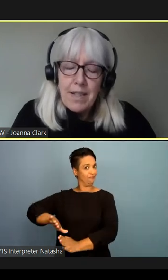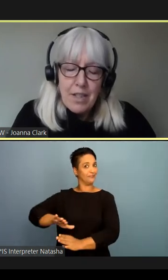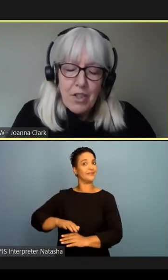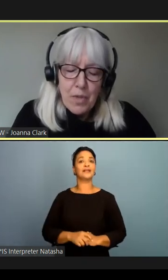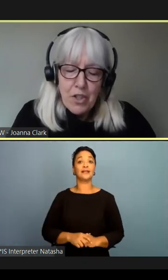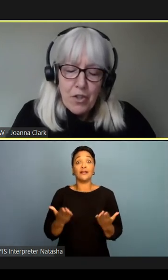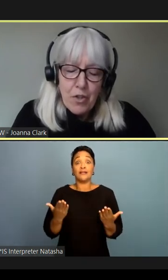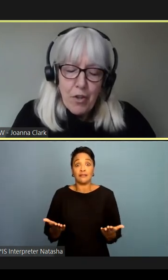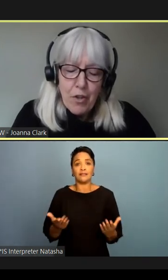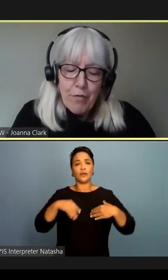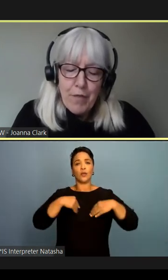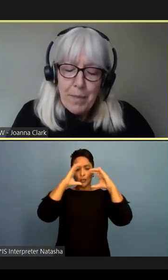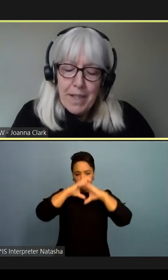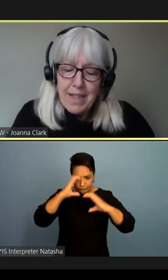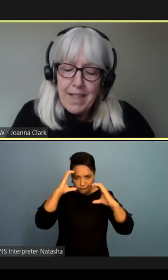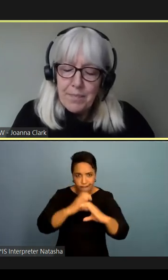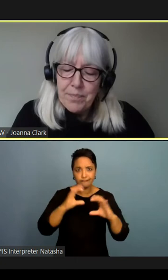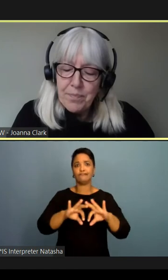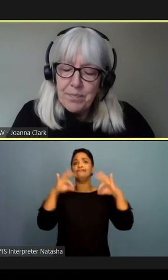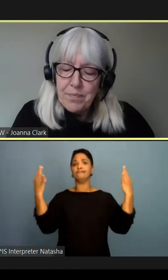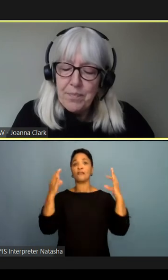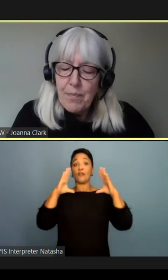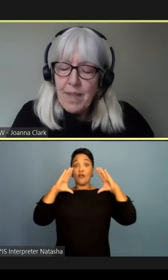at the situation of families.